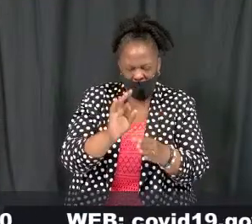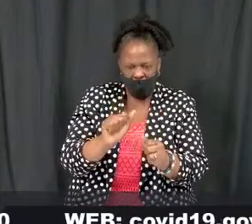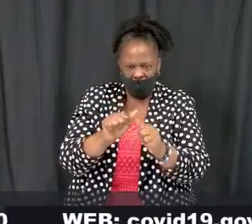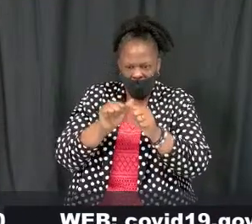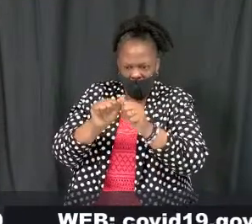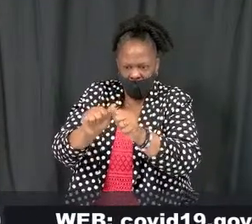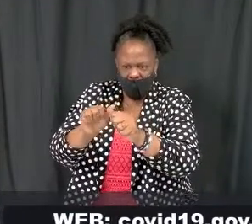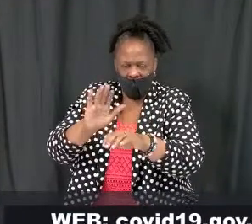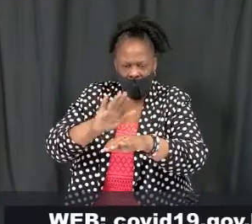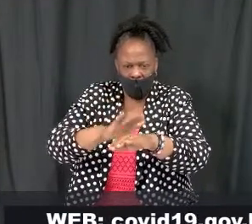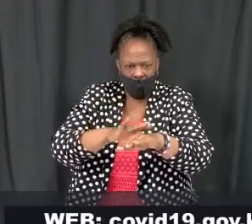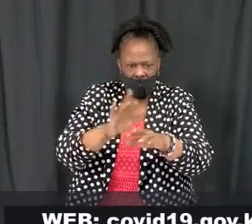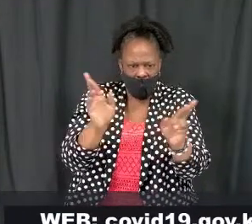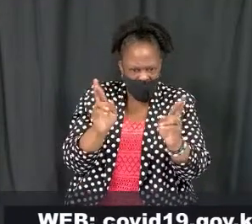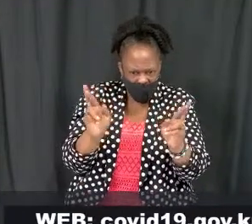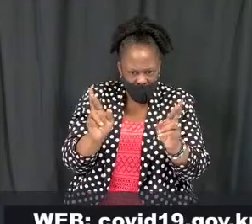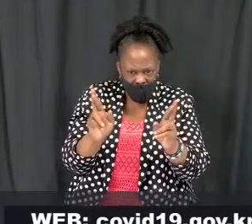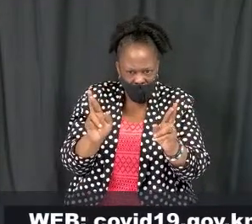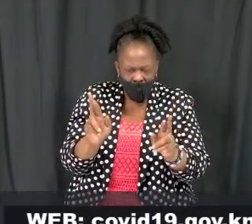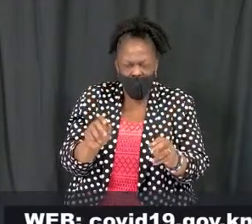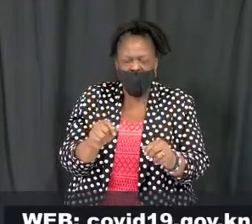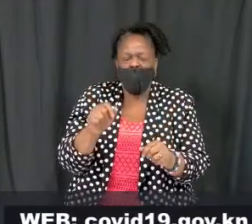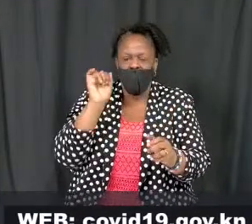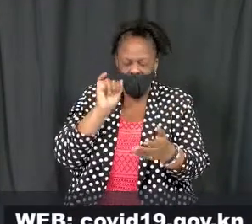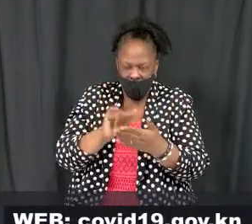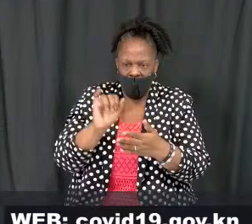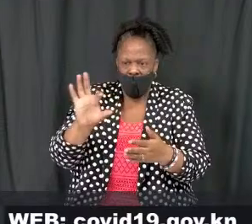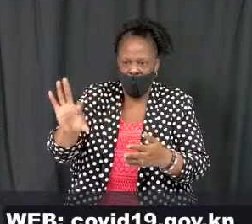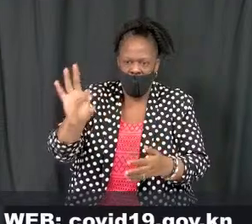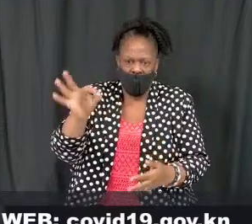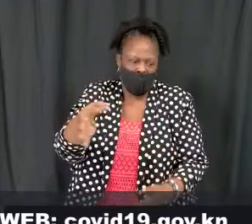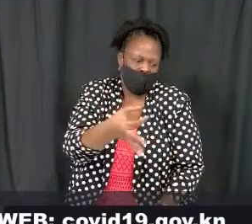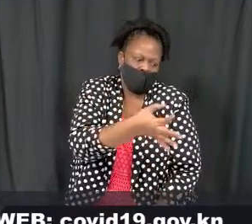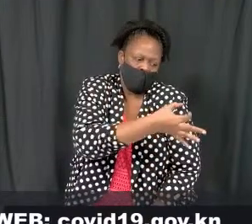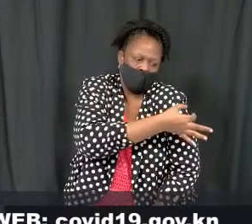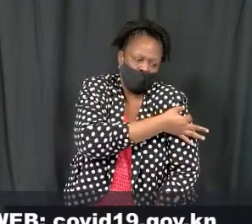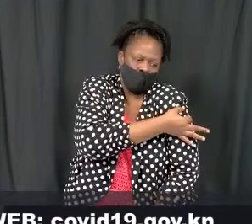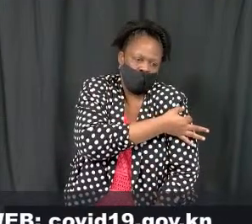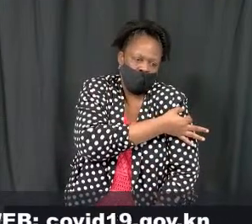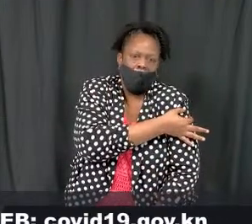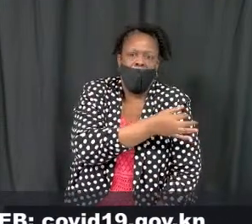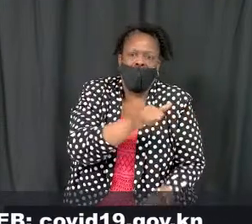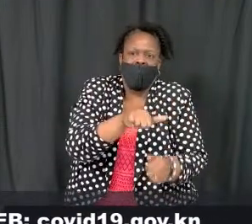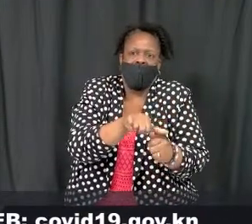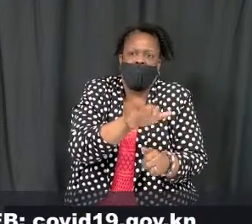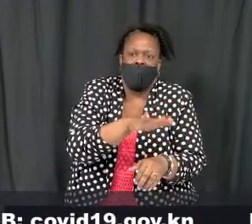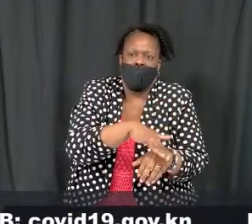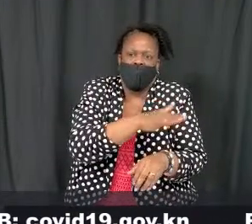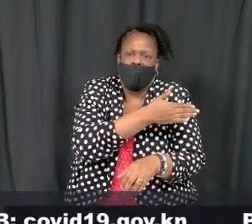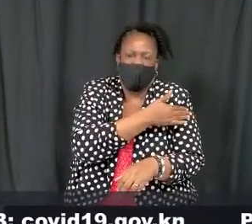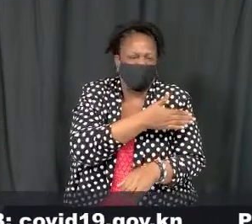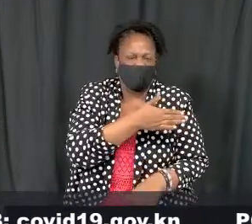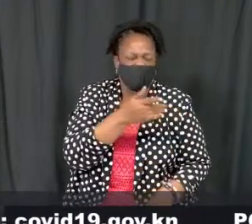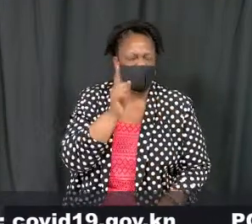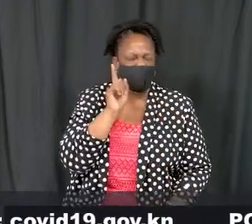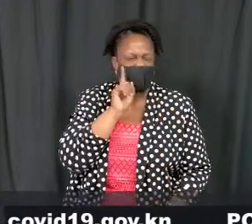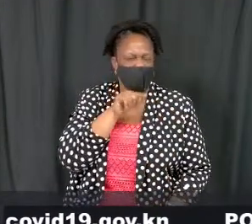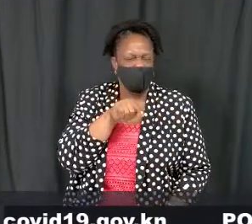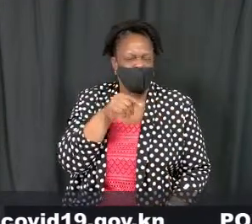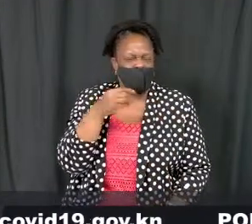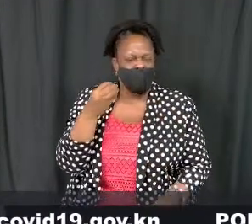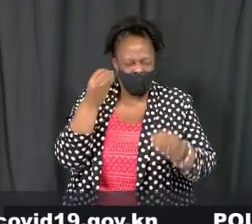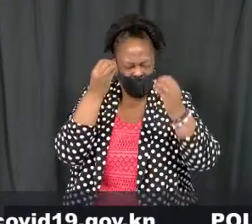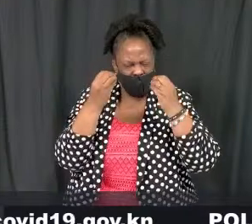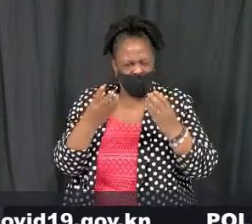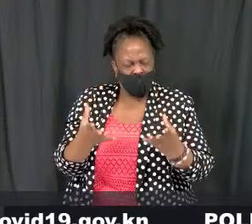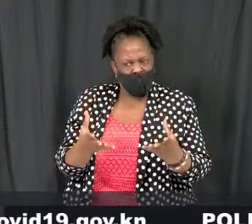see something that is suspicious, when we see something that is propaganda and fake news, what we must do is that we